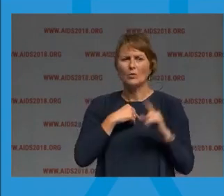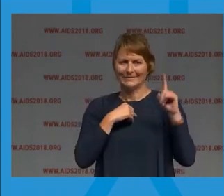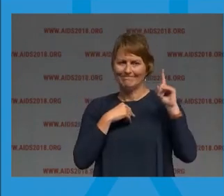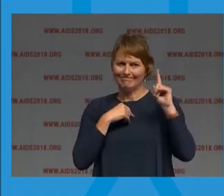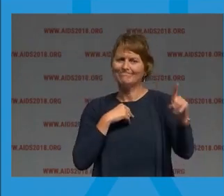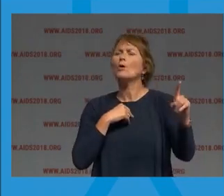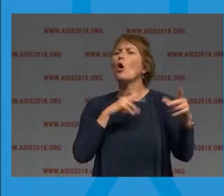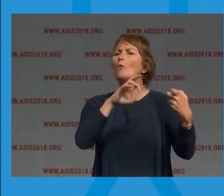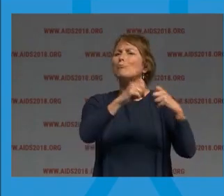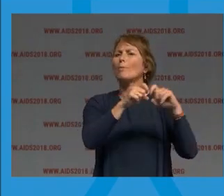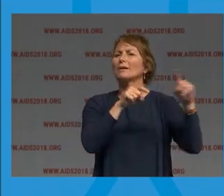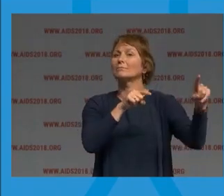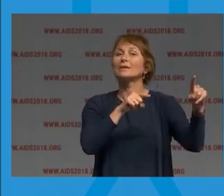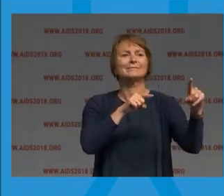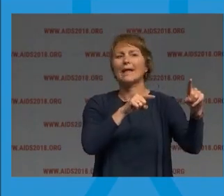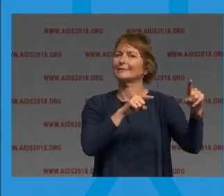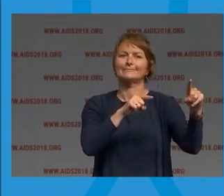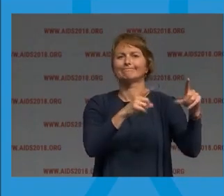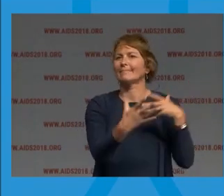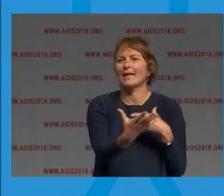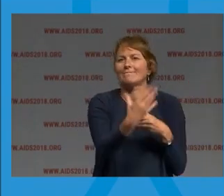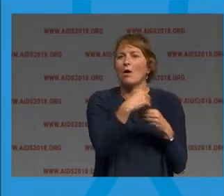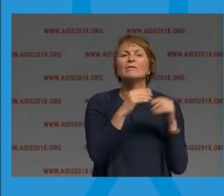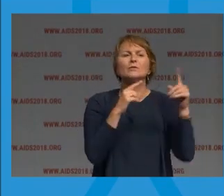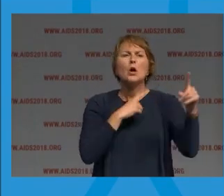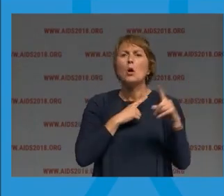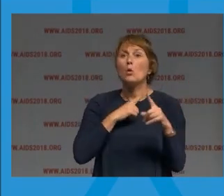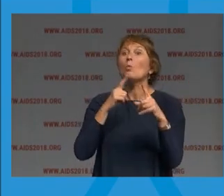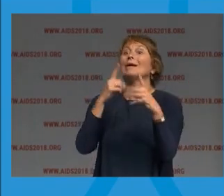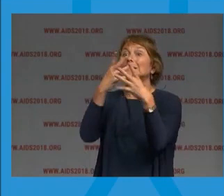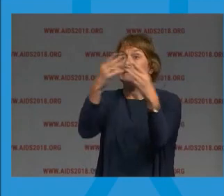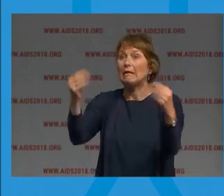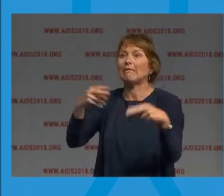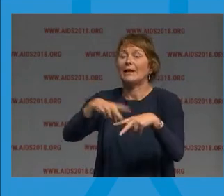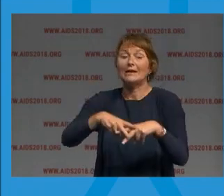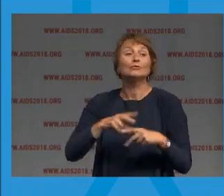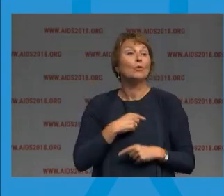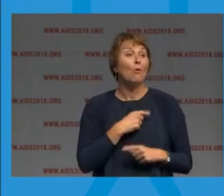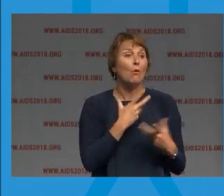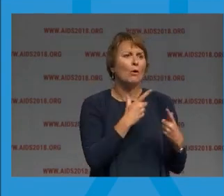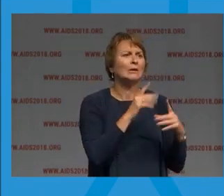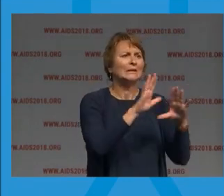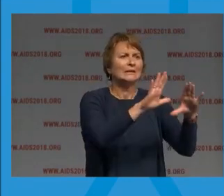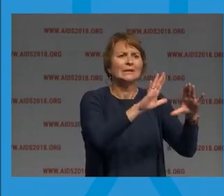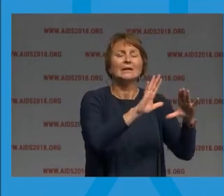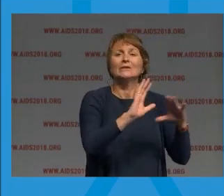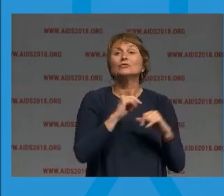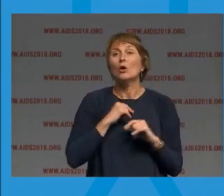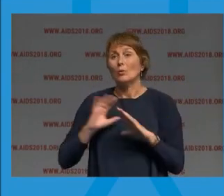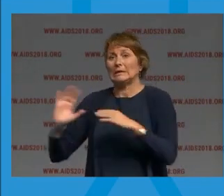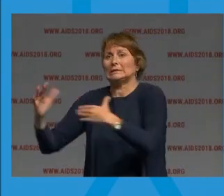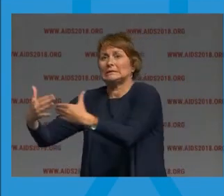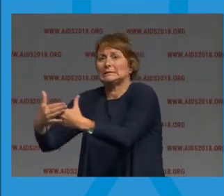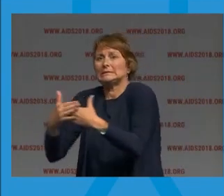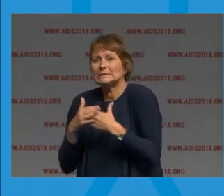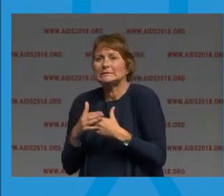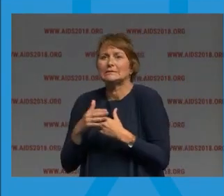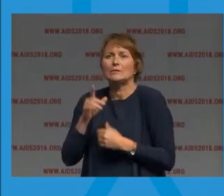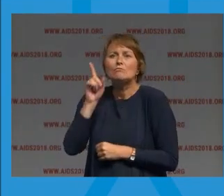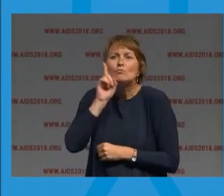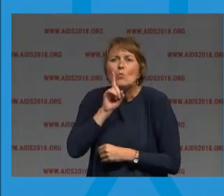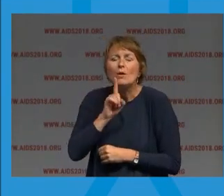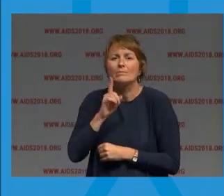problem in the fight against AIDS. So in response, we have done so much to safeguard women and girls, and rightly